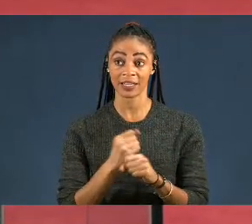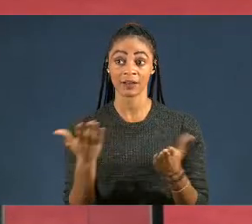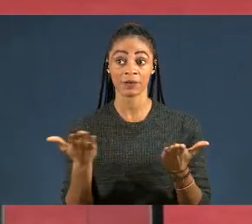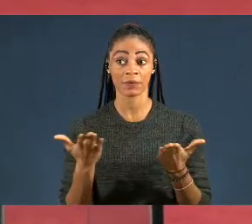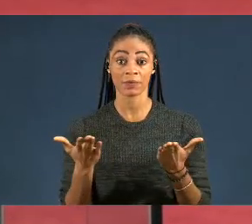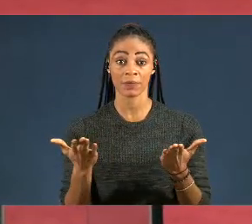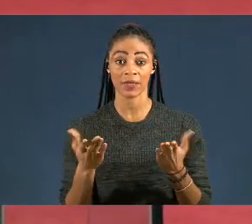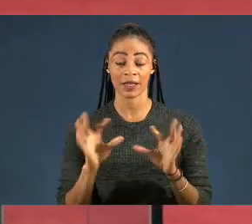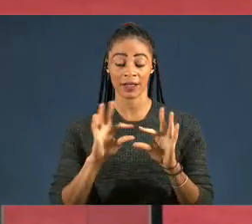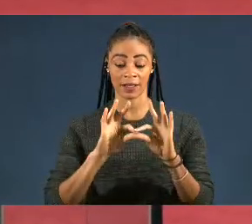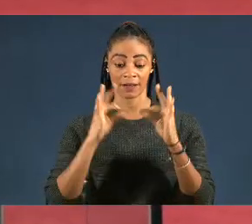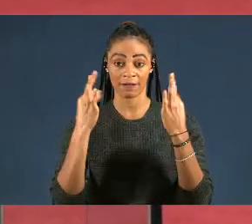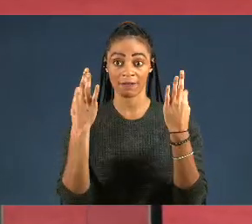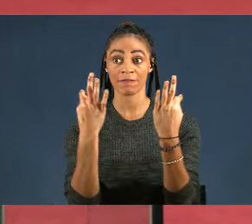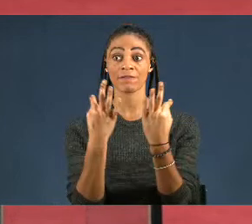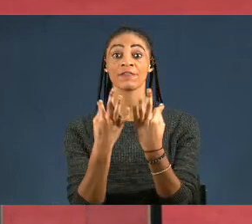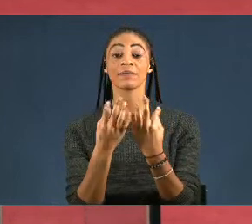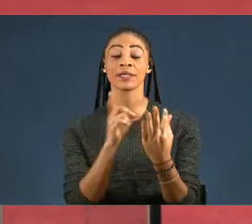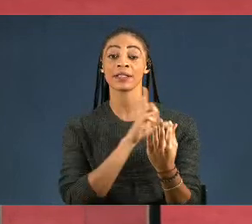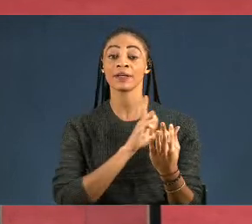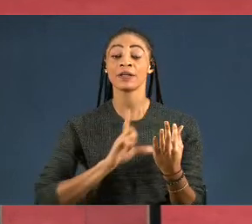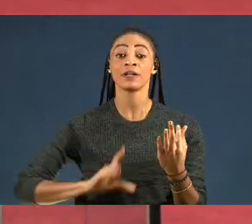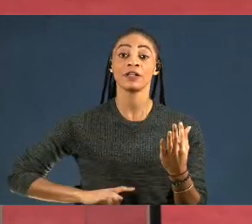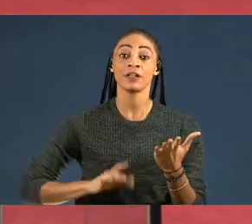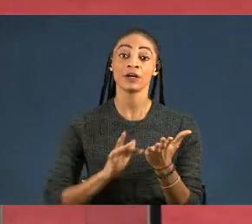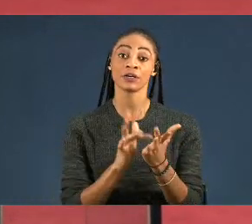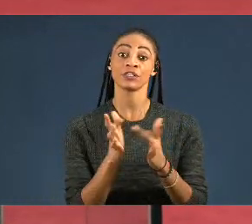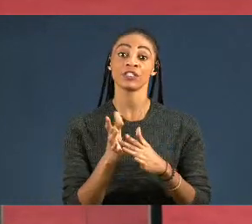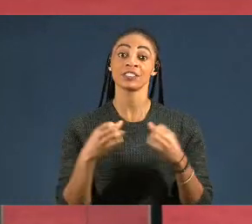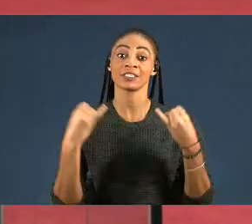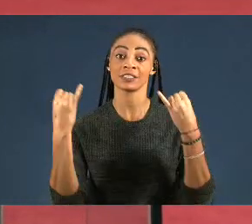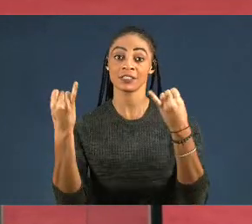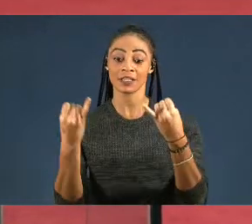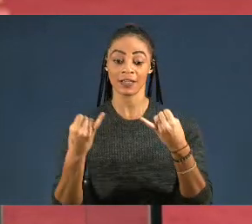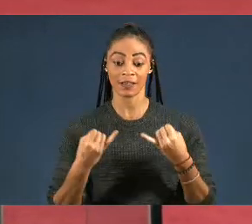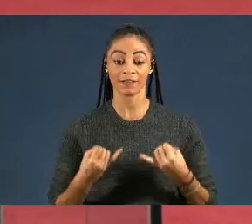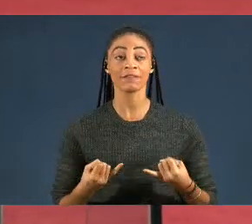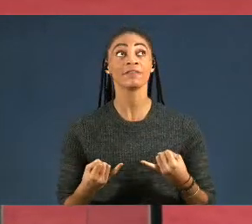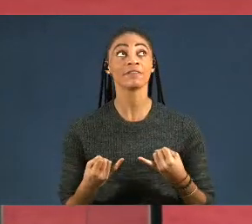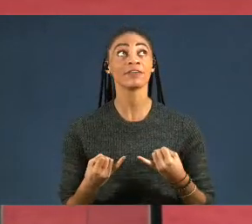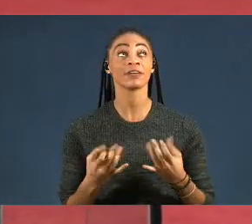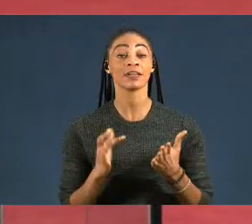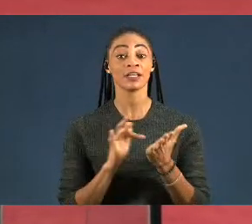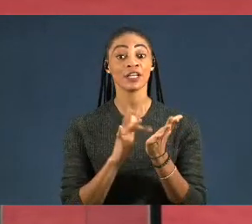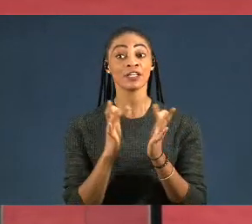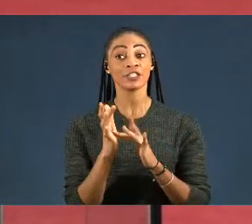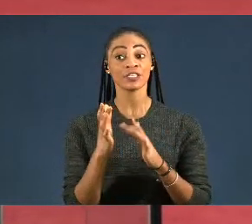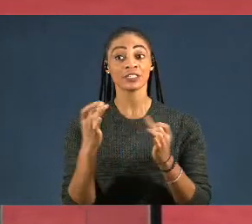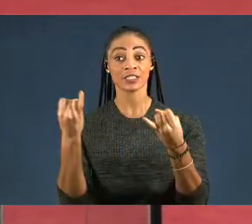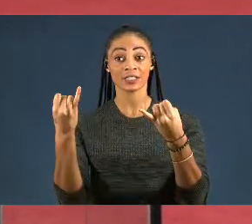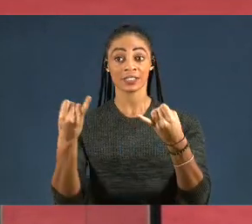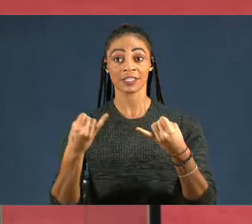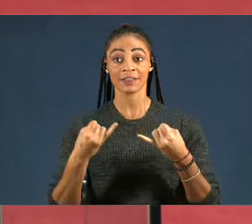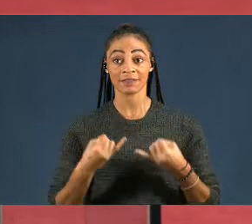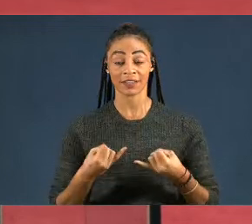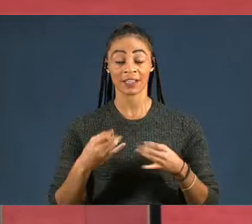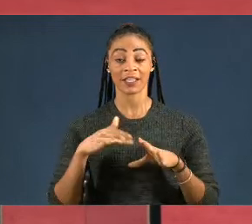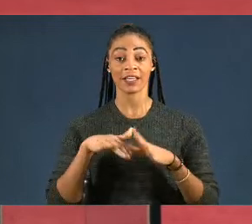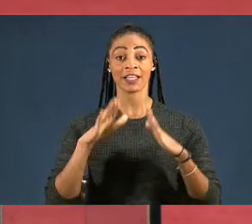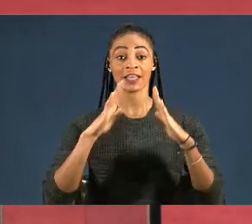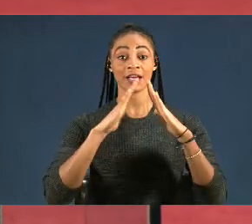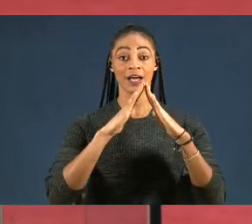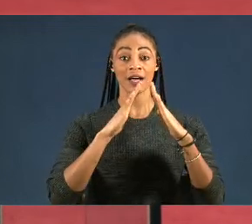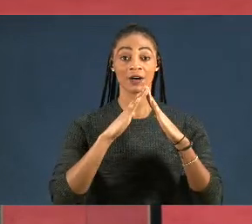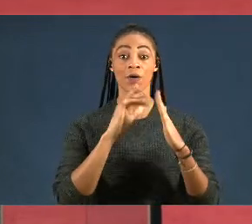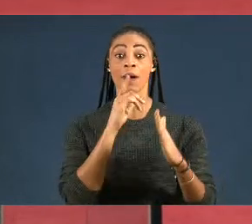Lord Jesus had been invited by a man. This was in Bethany. And Jesus had been invited into the house of a man called